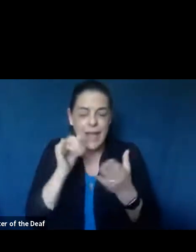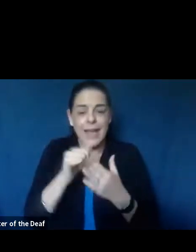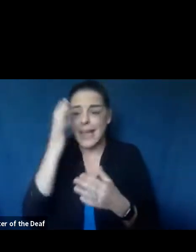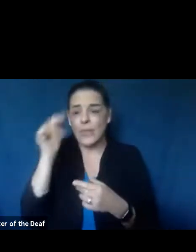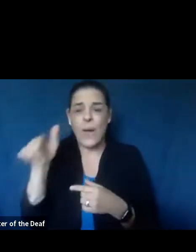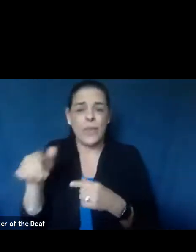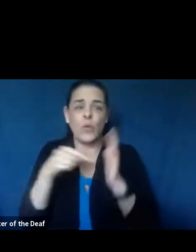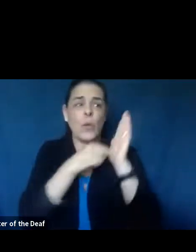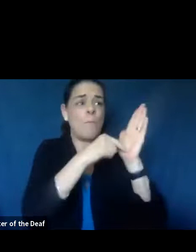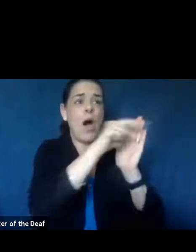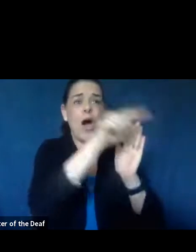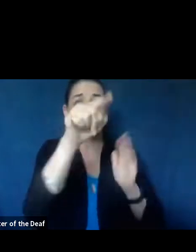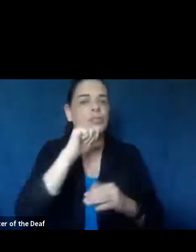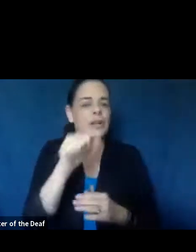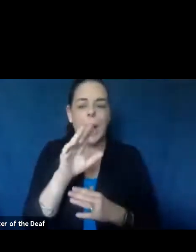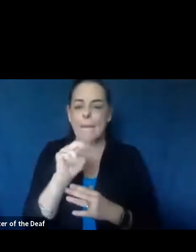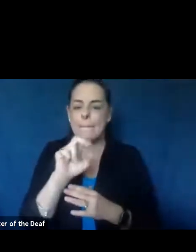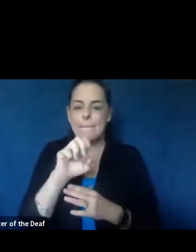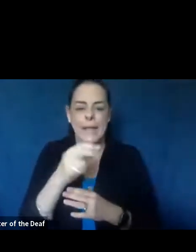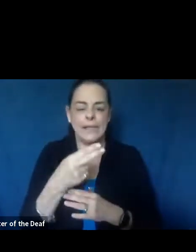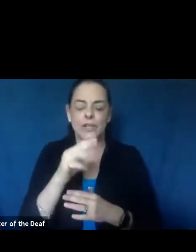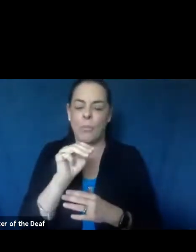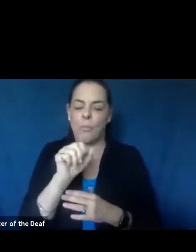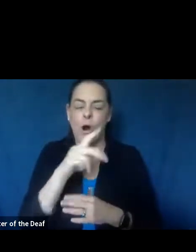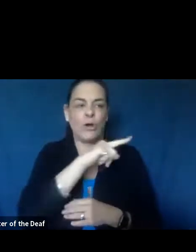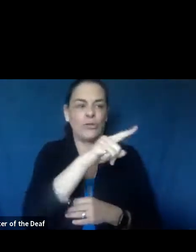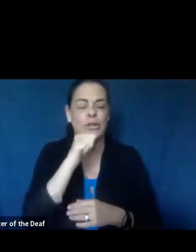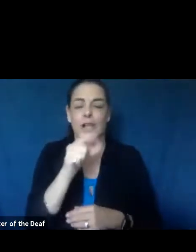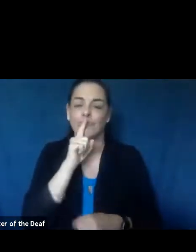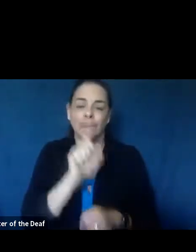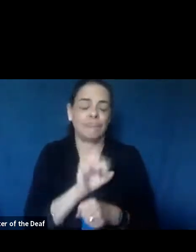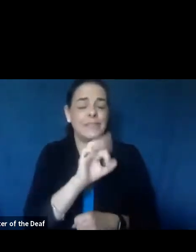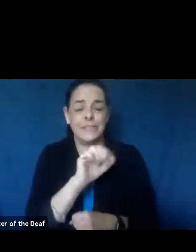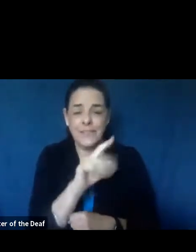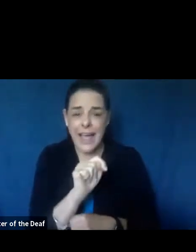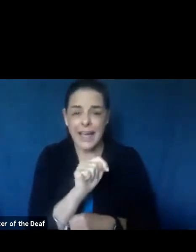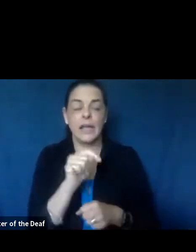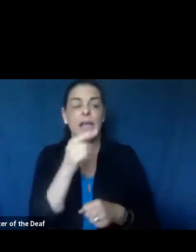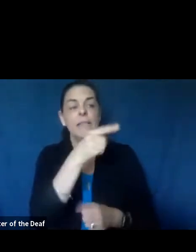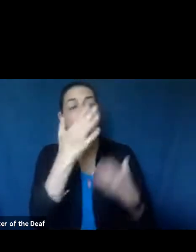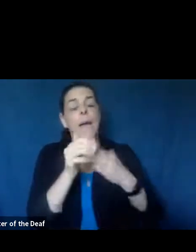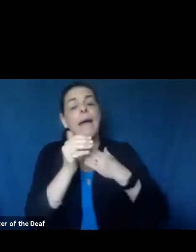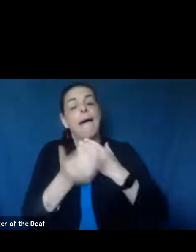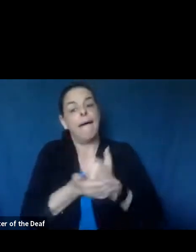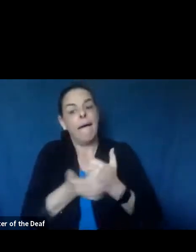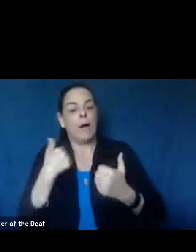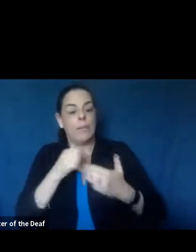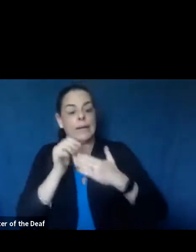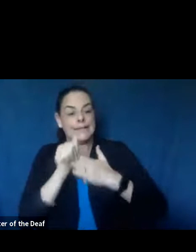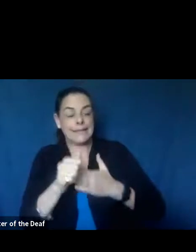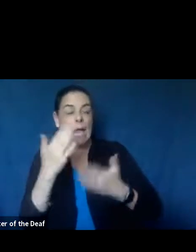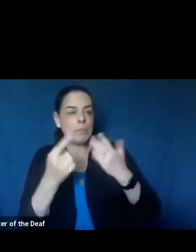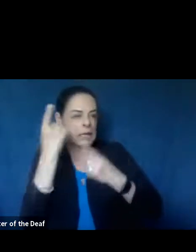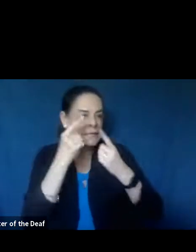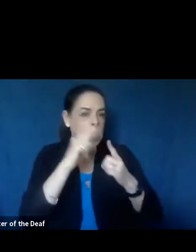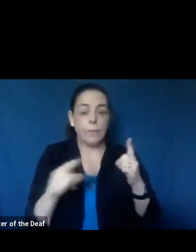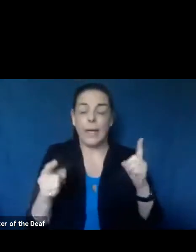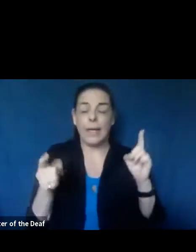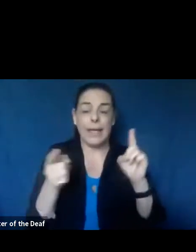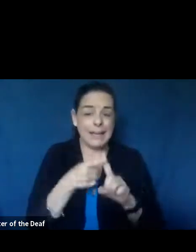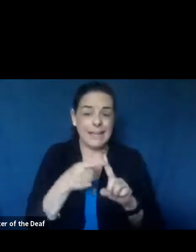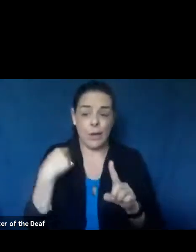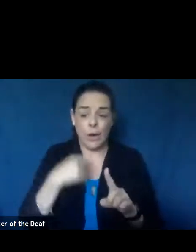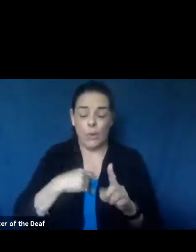benchmark, because the models aren't fact. They will help guide, and we may consider some of them, but until they start converging and we